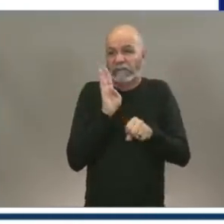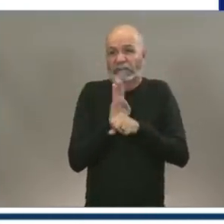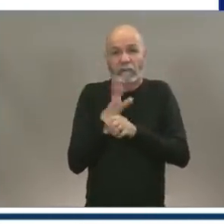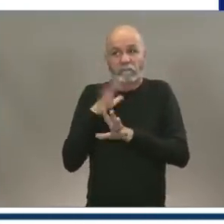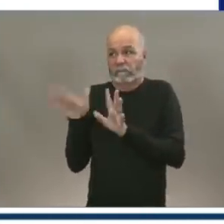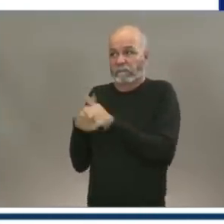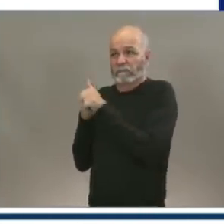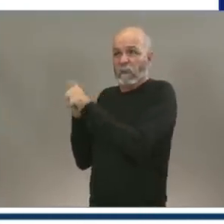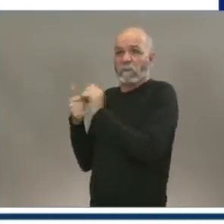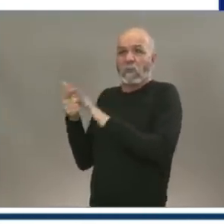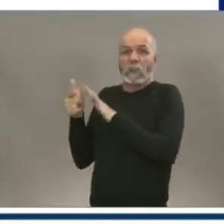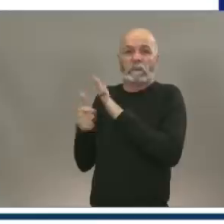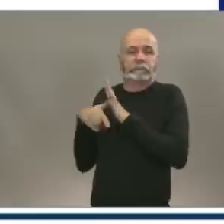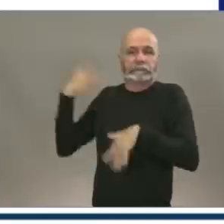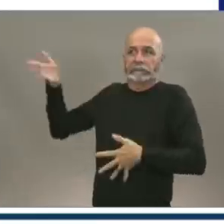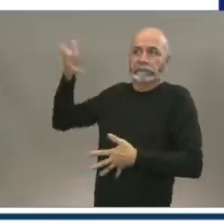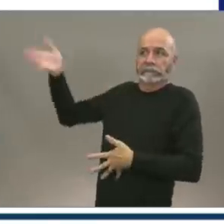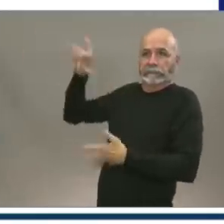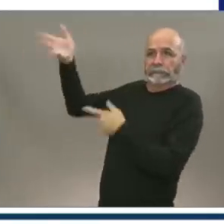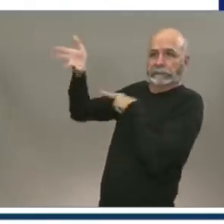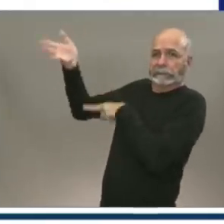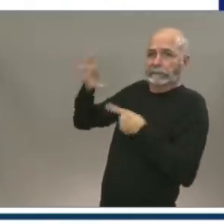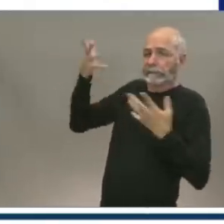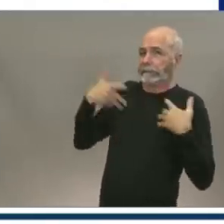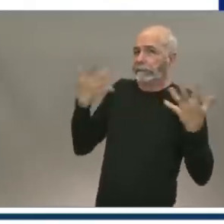So I